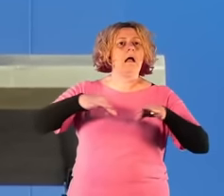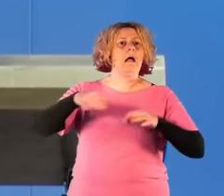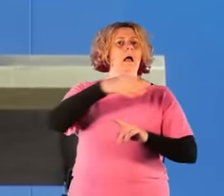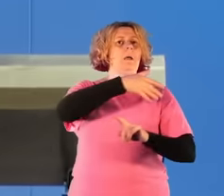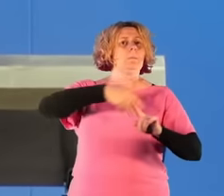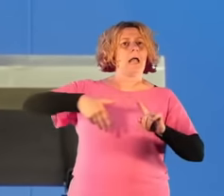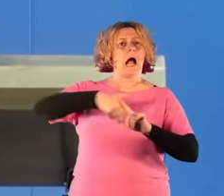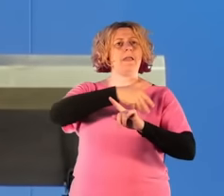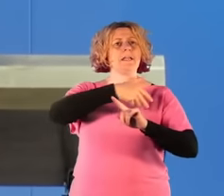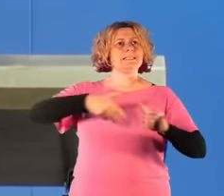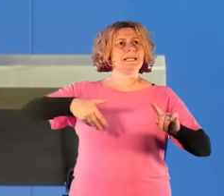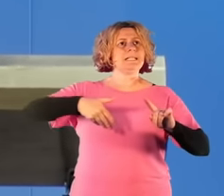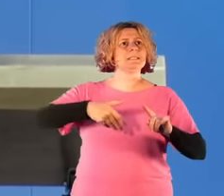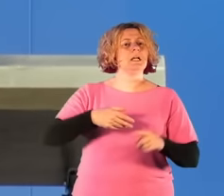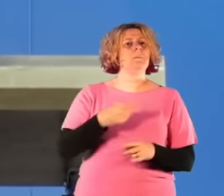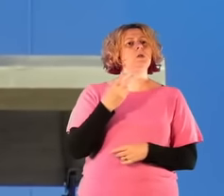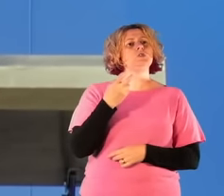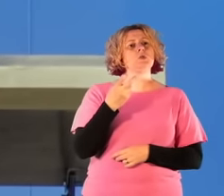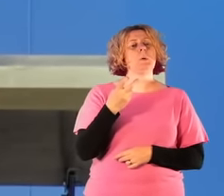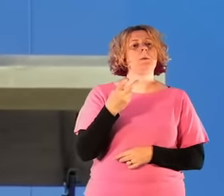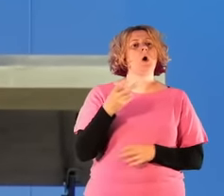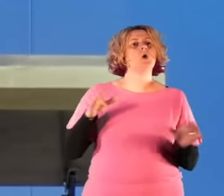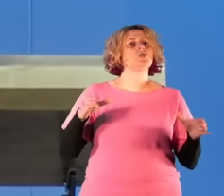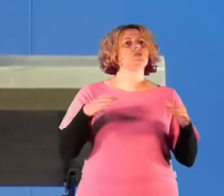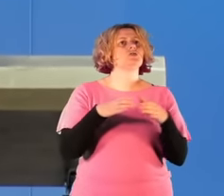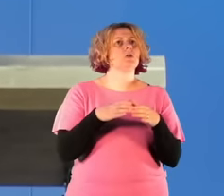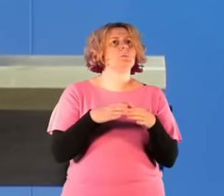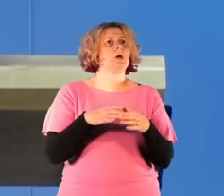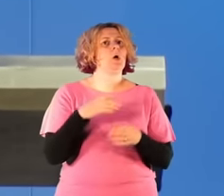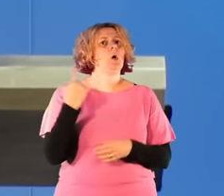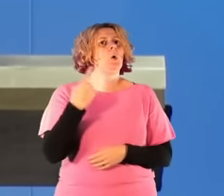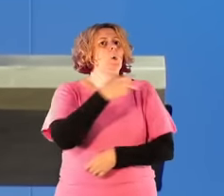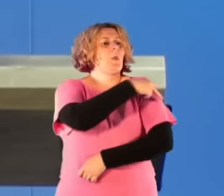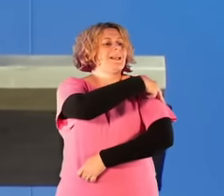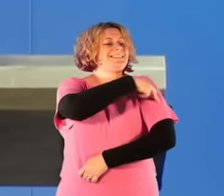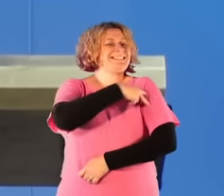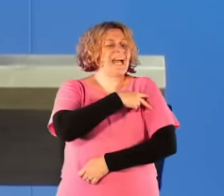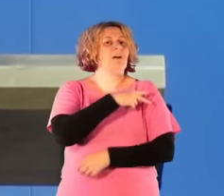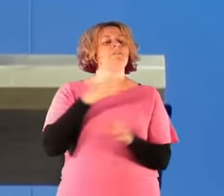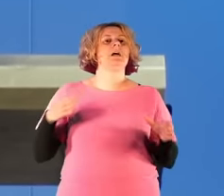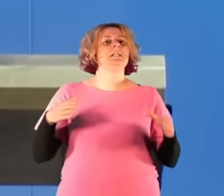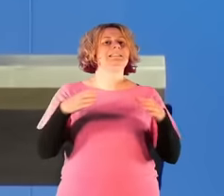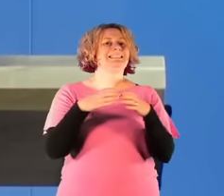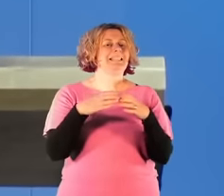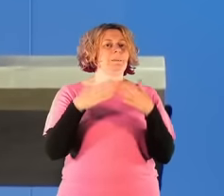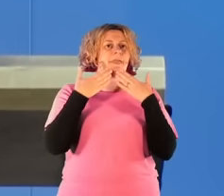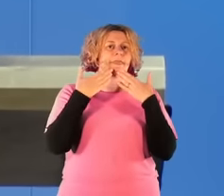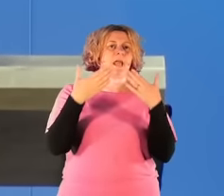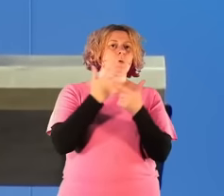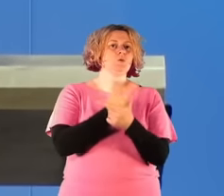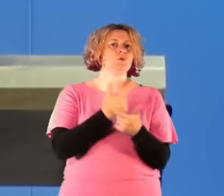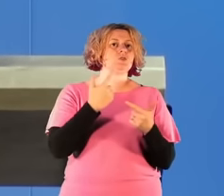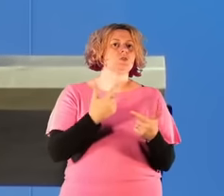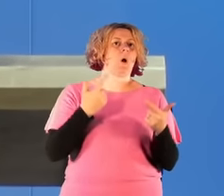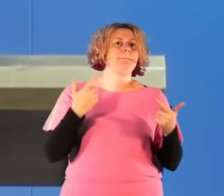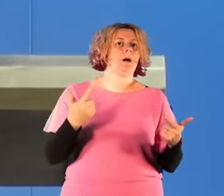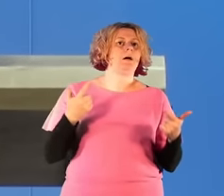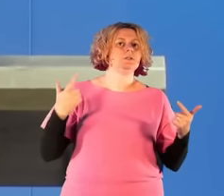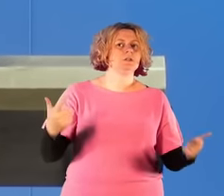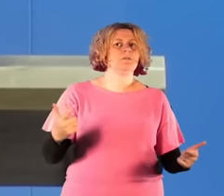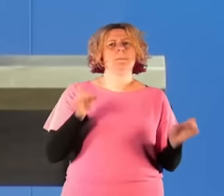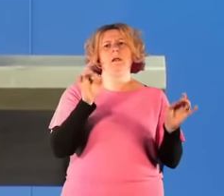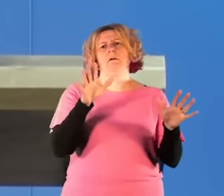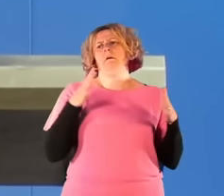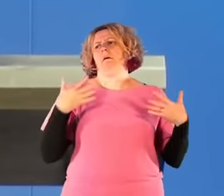scene. But two particular groups just to highlight. One is the staff team. Thank you so much for being an incredible